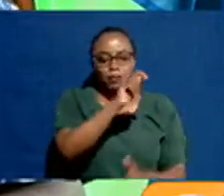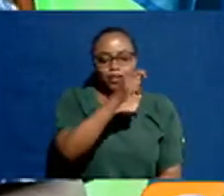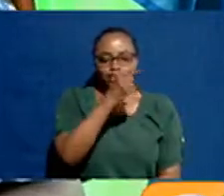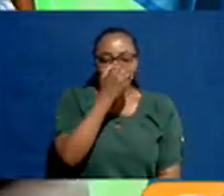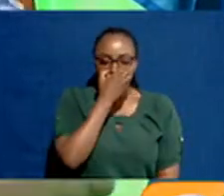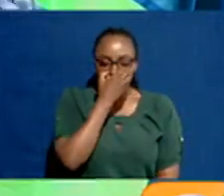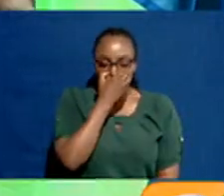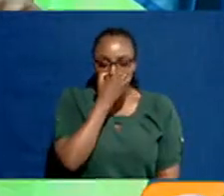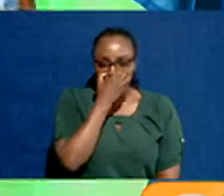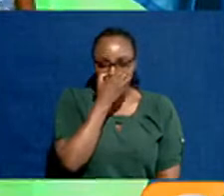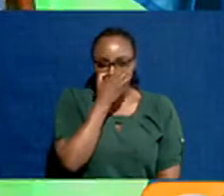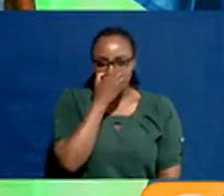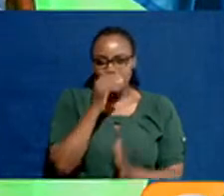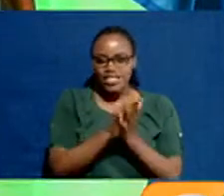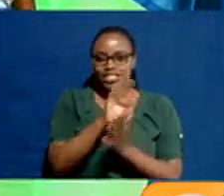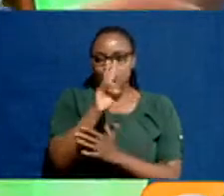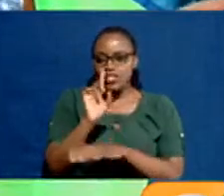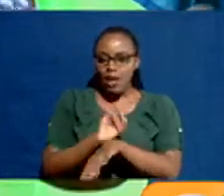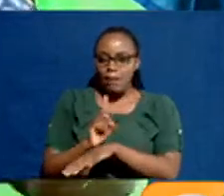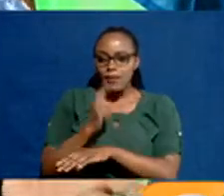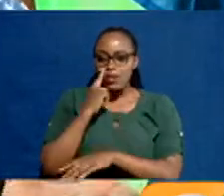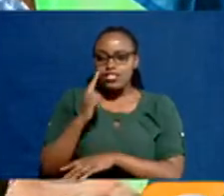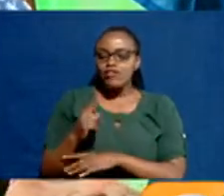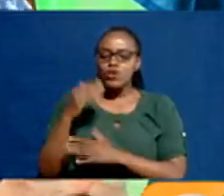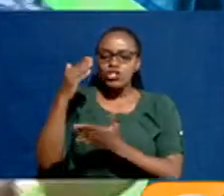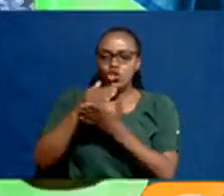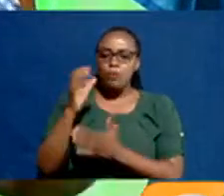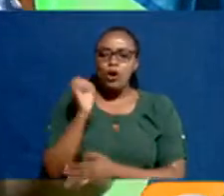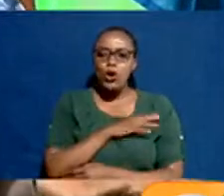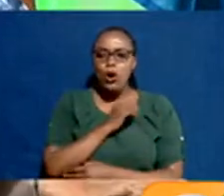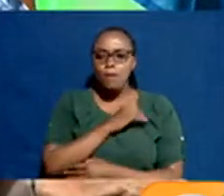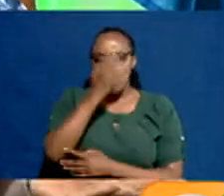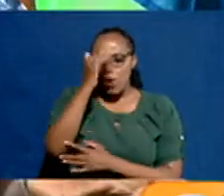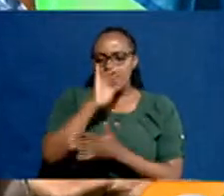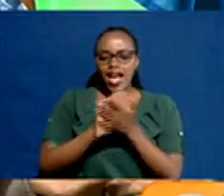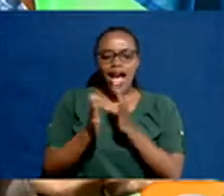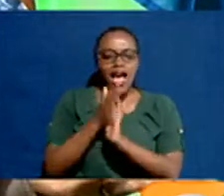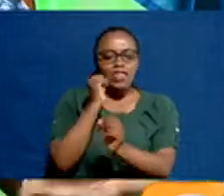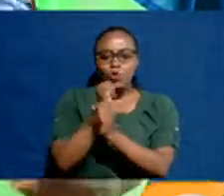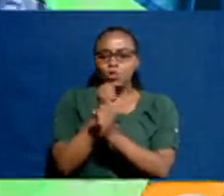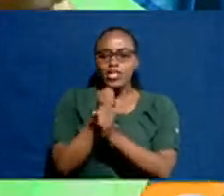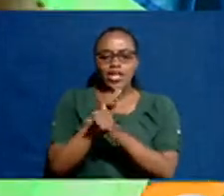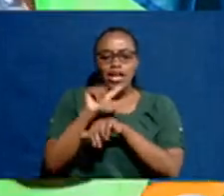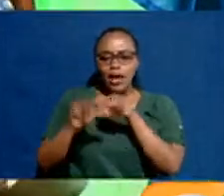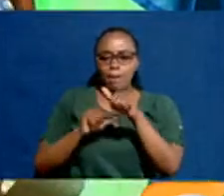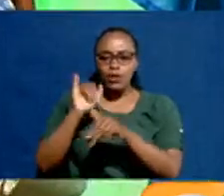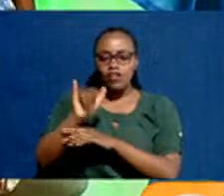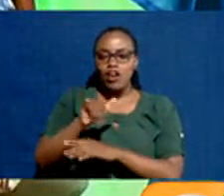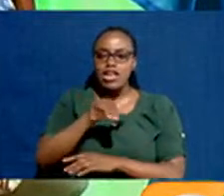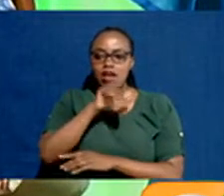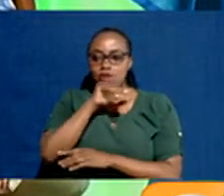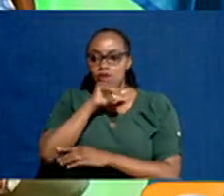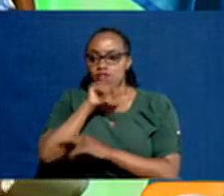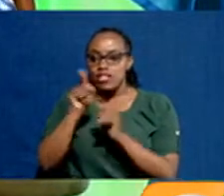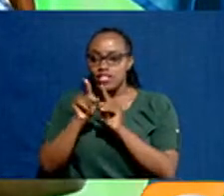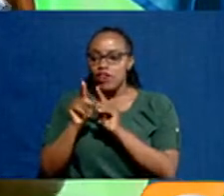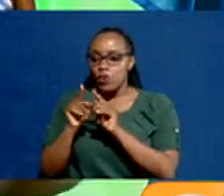3 minutes. We complained, we stopped complaining, because nothing was being done about it. Raila Odinga